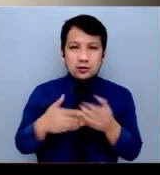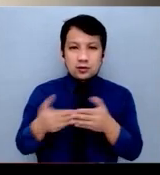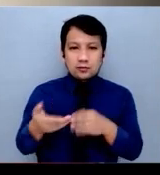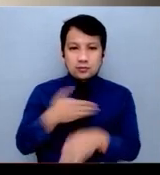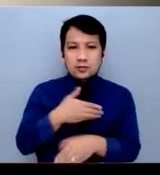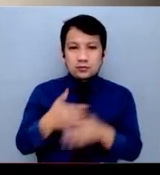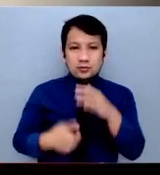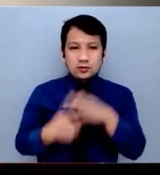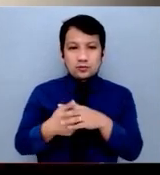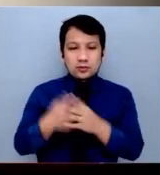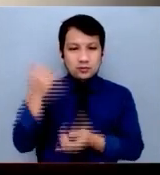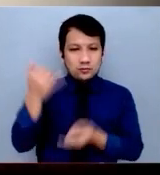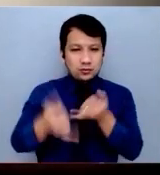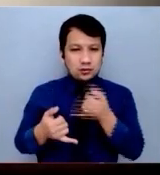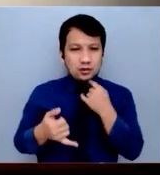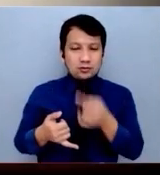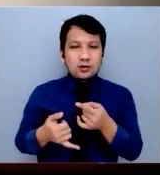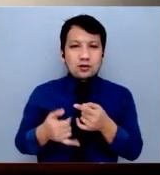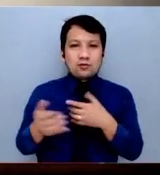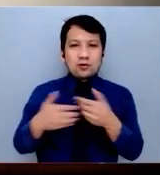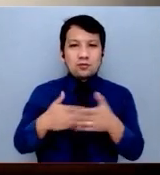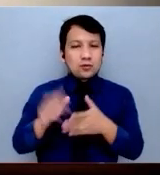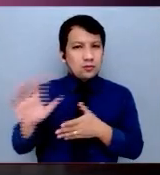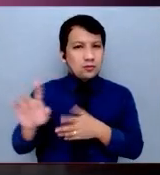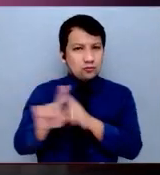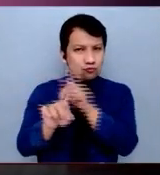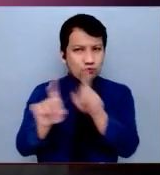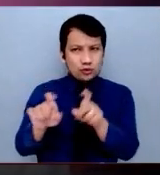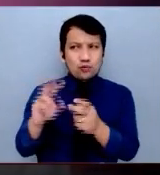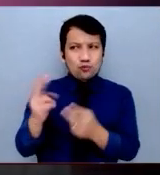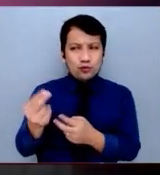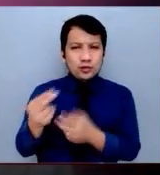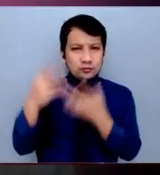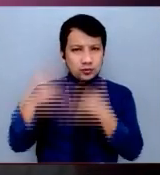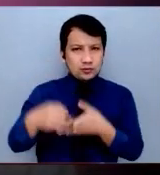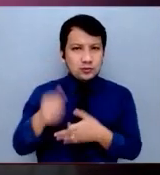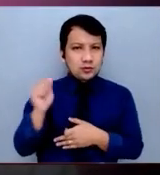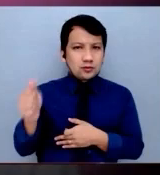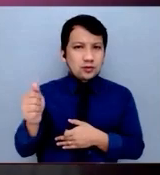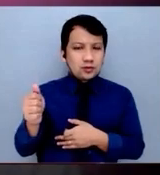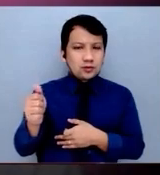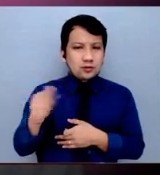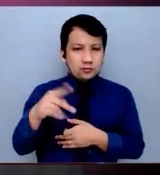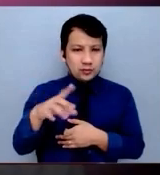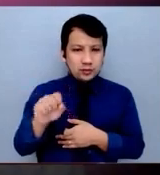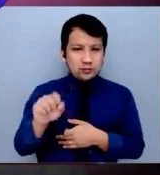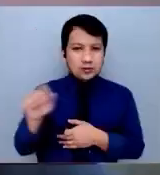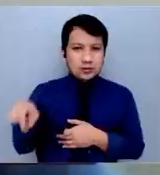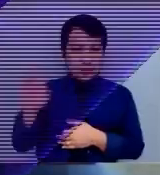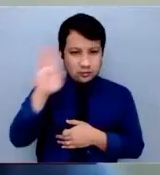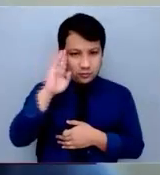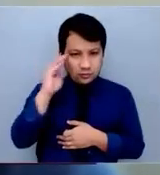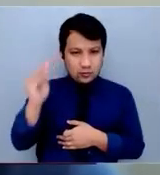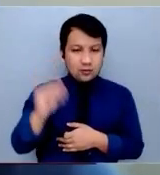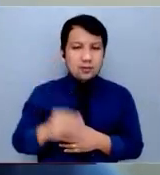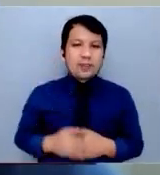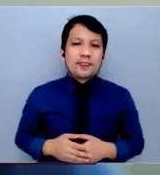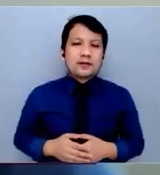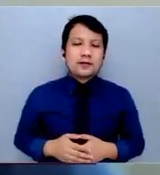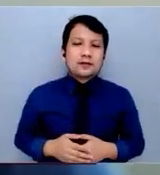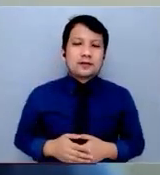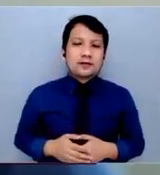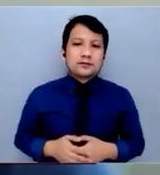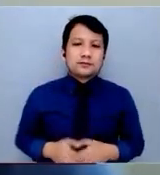ng finalist ng mga kandidato. Ang tanong, kailan na ba dedesisyonan ng mga petisyon laban kay Marcos? Is there